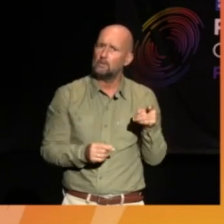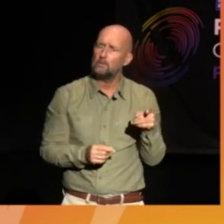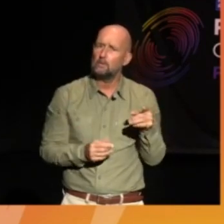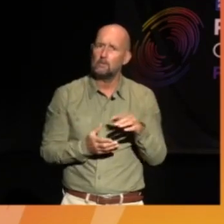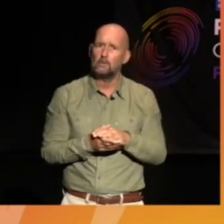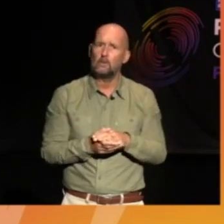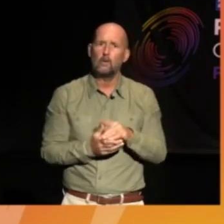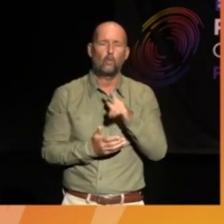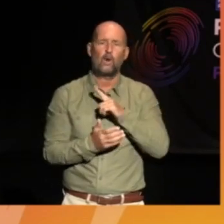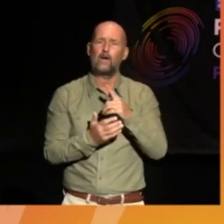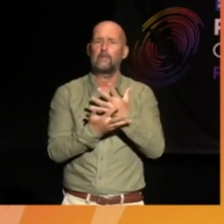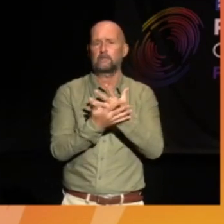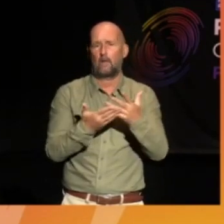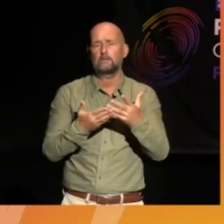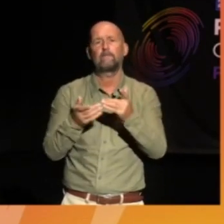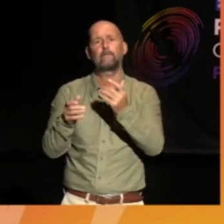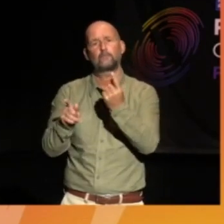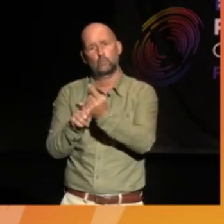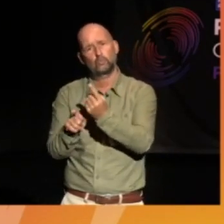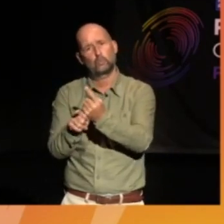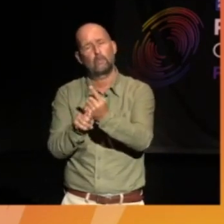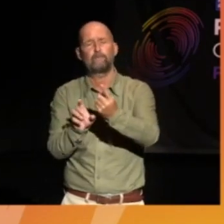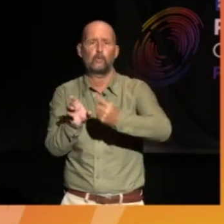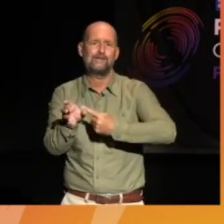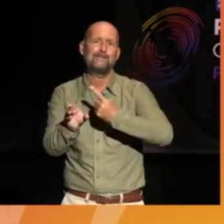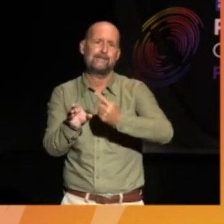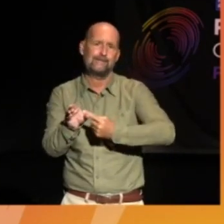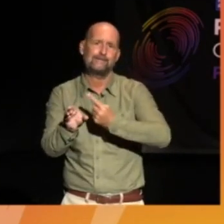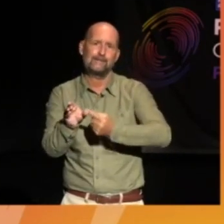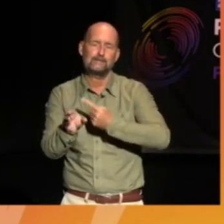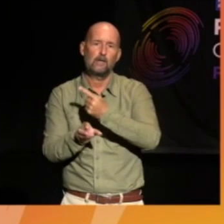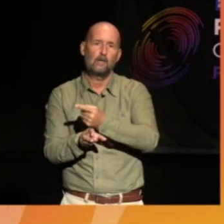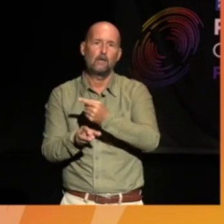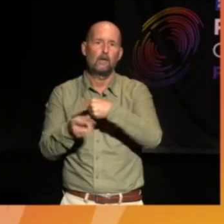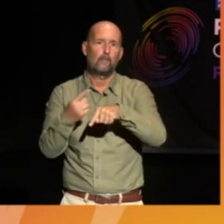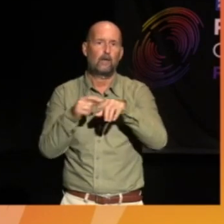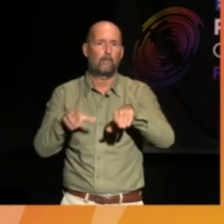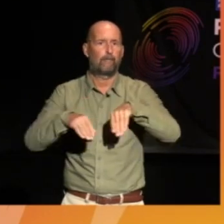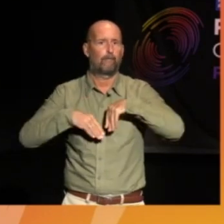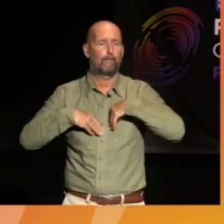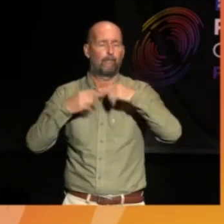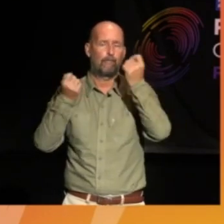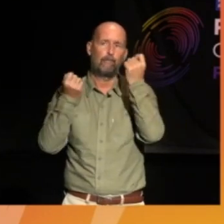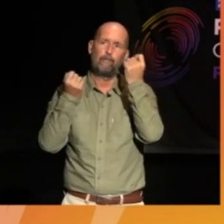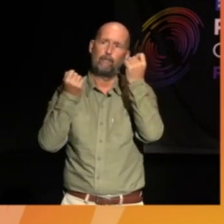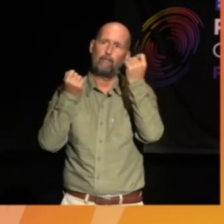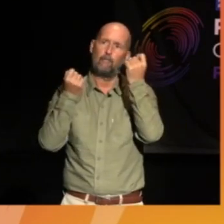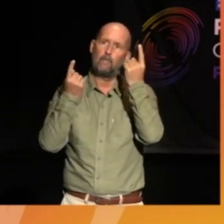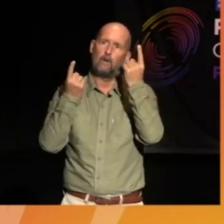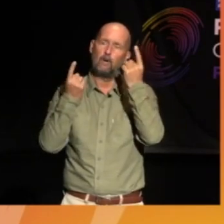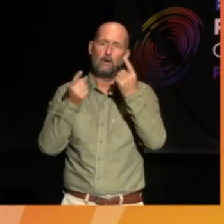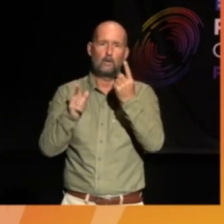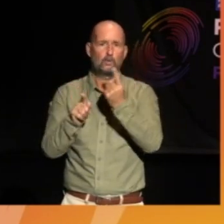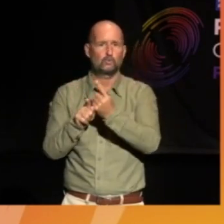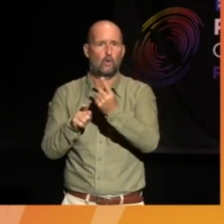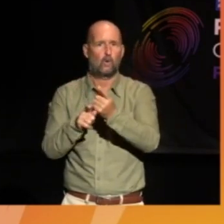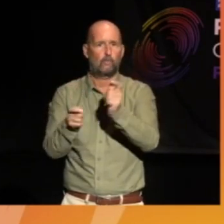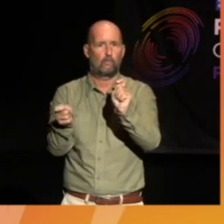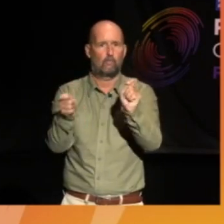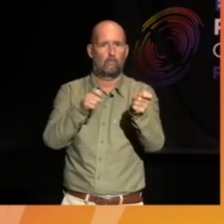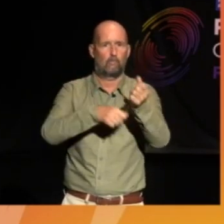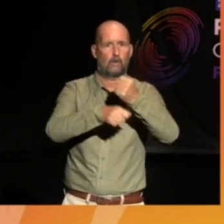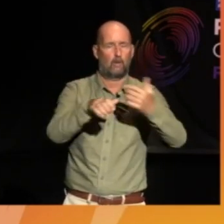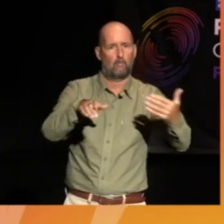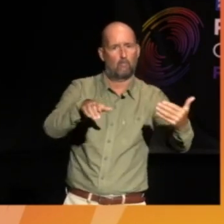all those years, but when it comes to the realization of those talks into practice, then it